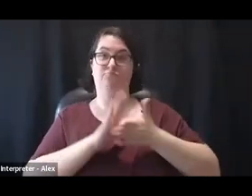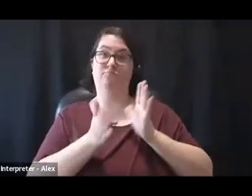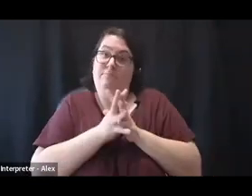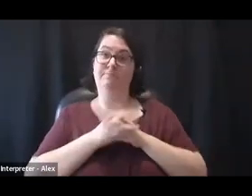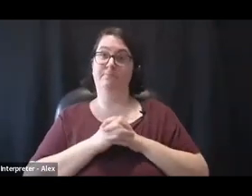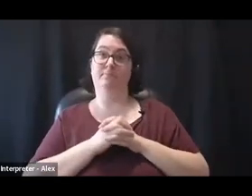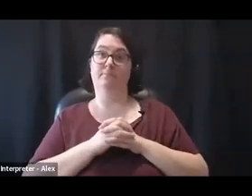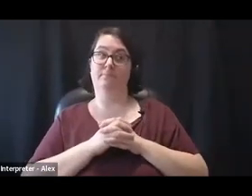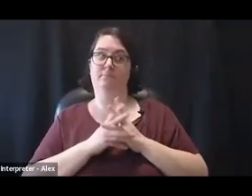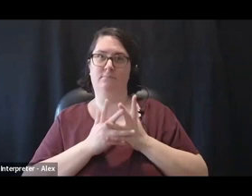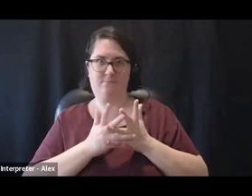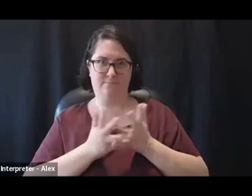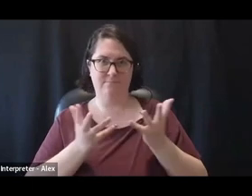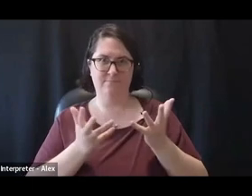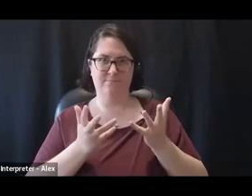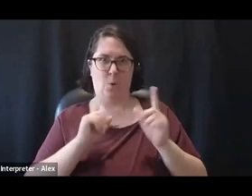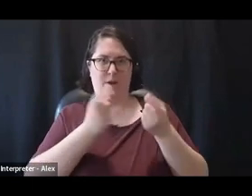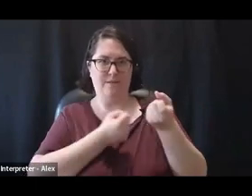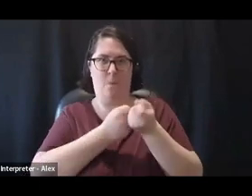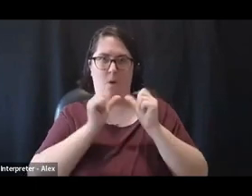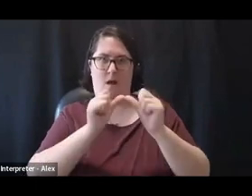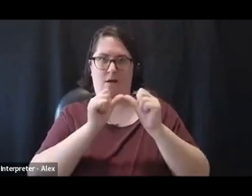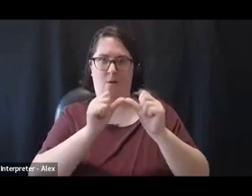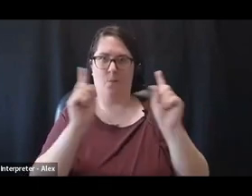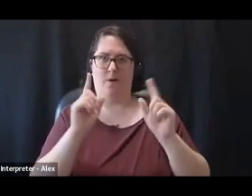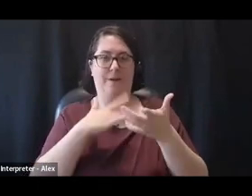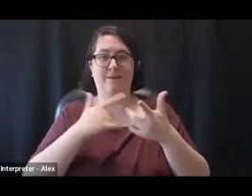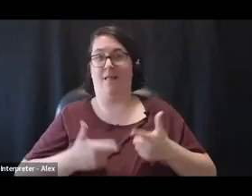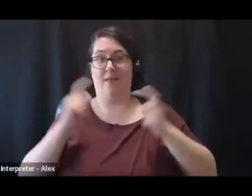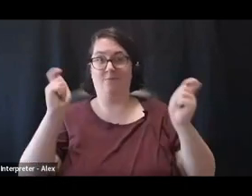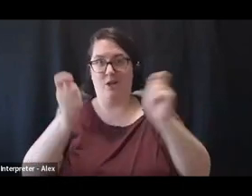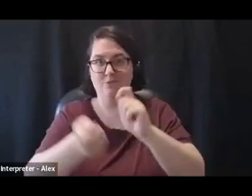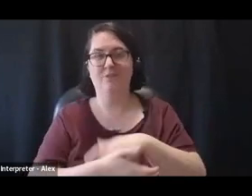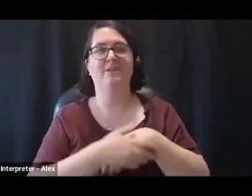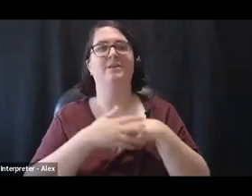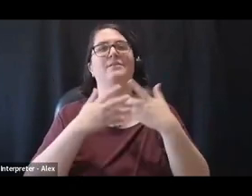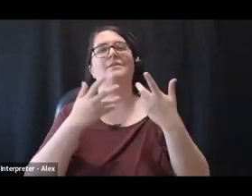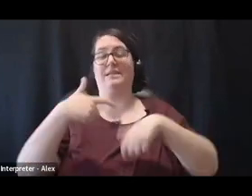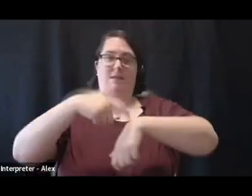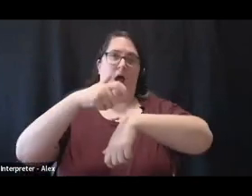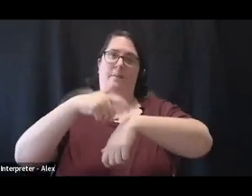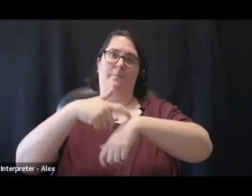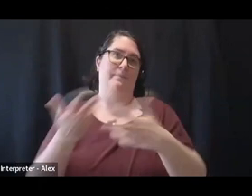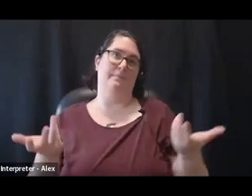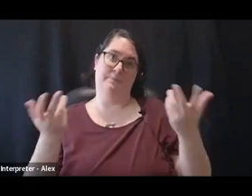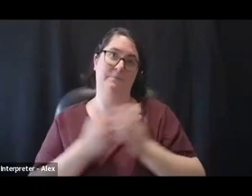and supporting a cause or a community. And so that's, that takes time in and of itself.